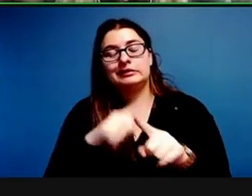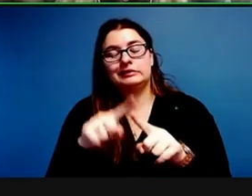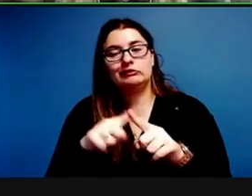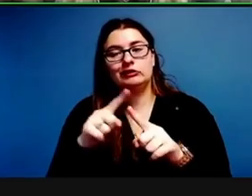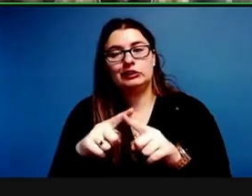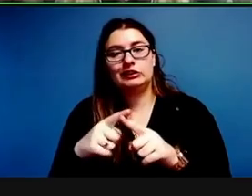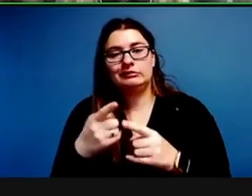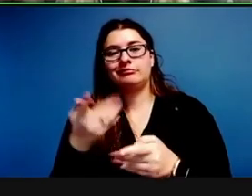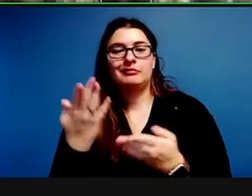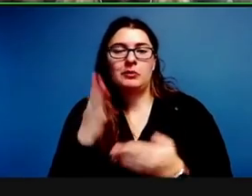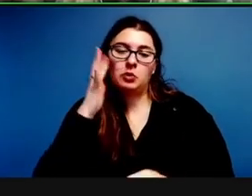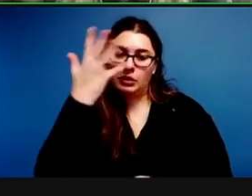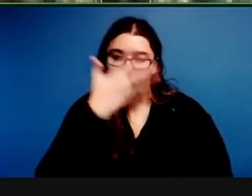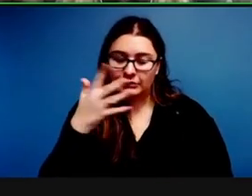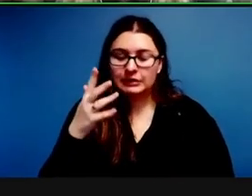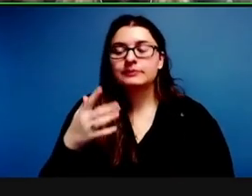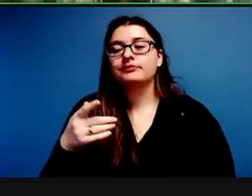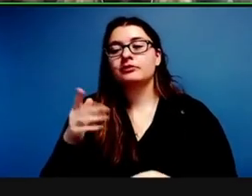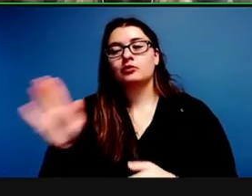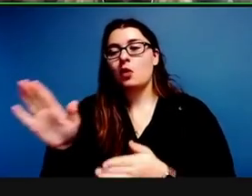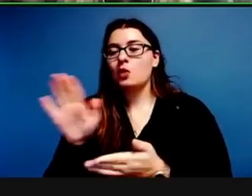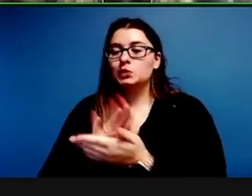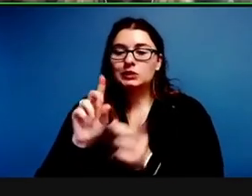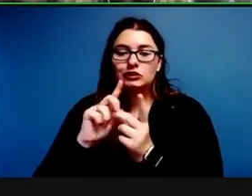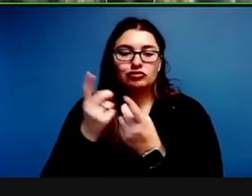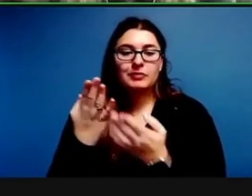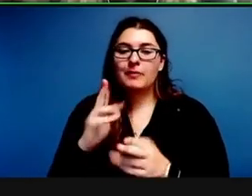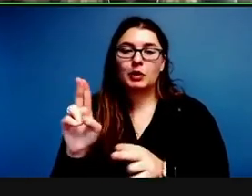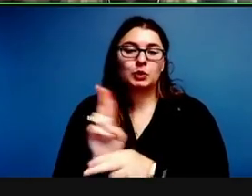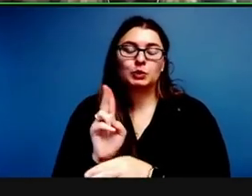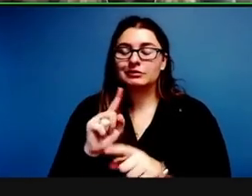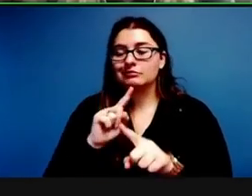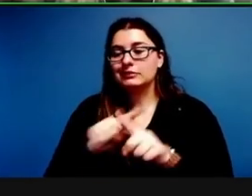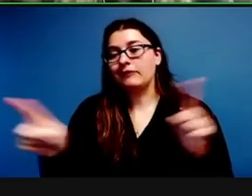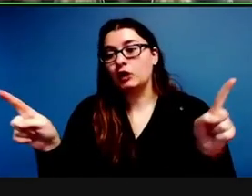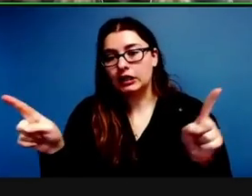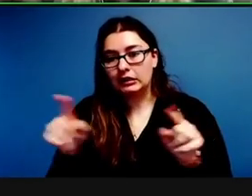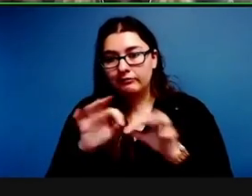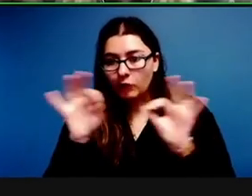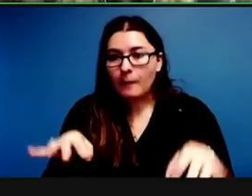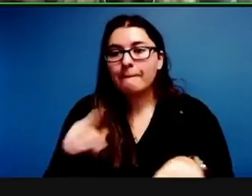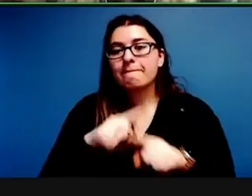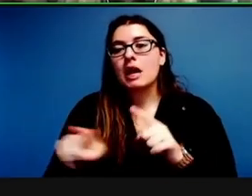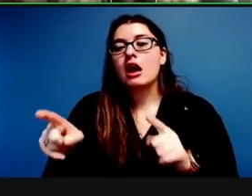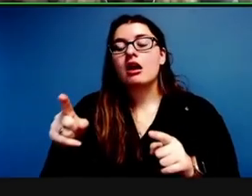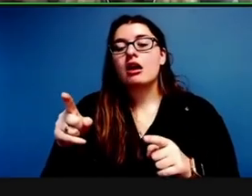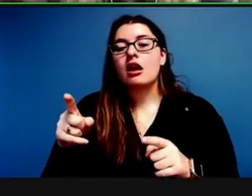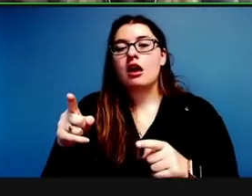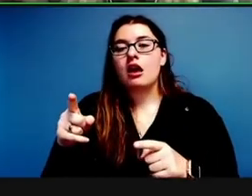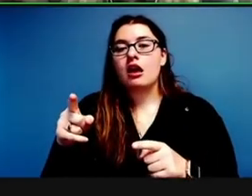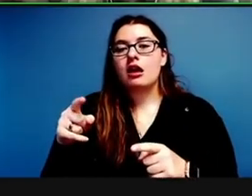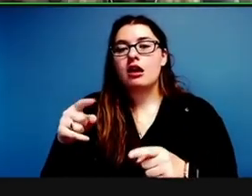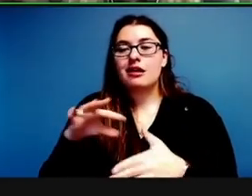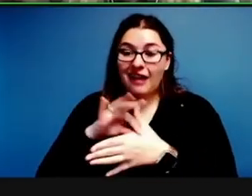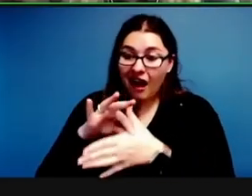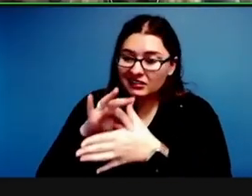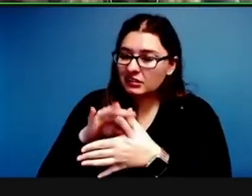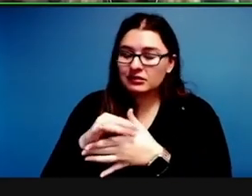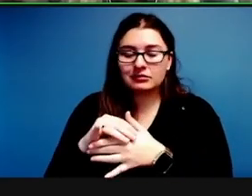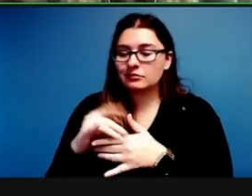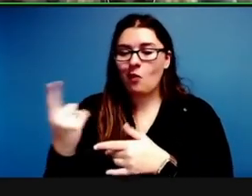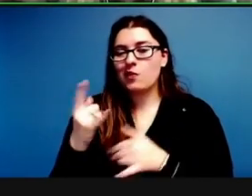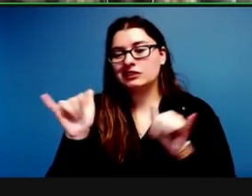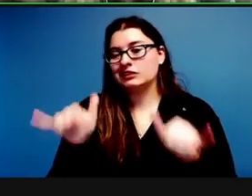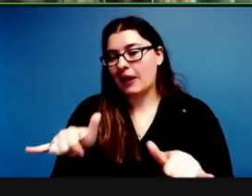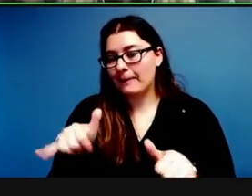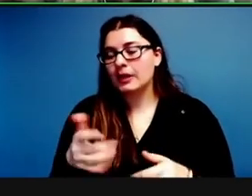might see. Your school district might use an entirely different format, but the content is always going to be the same.